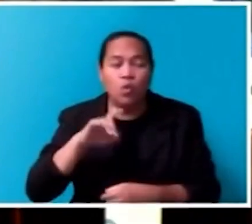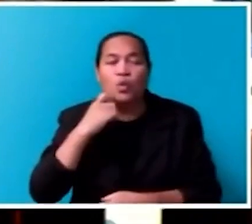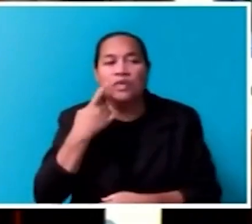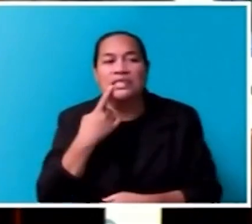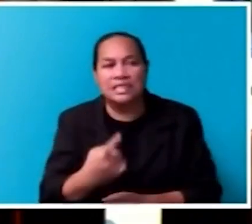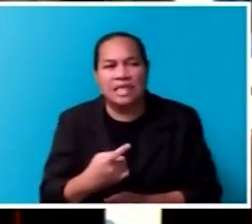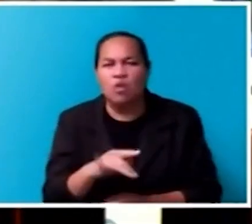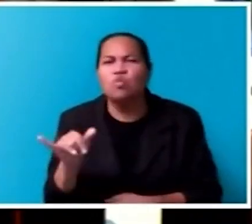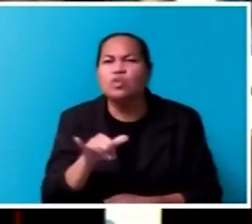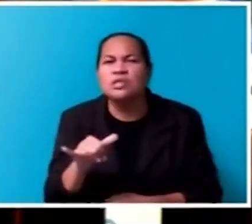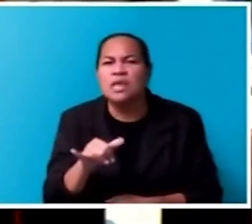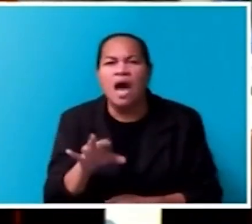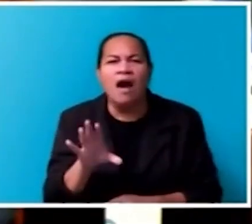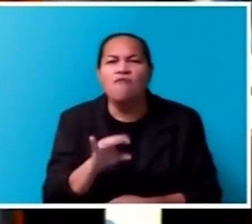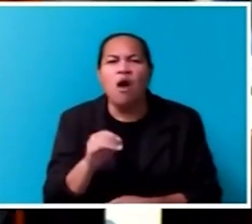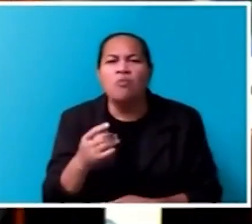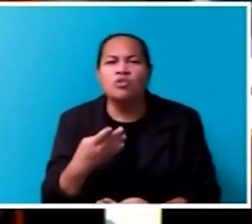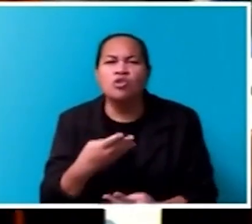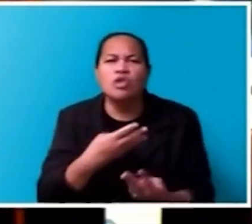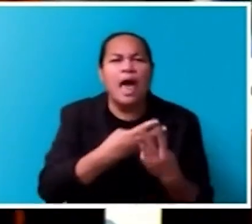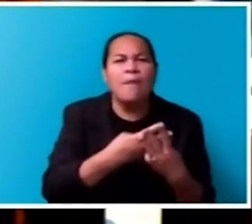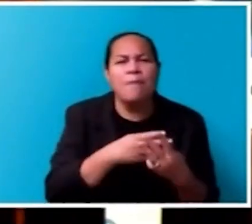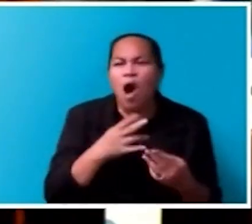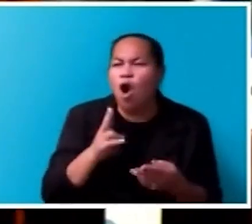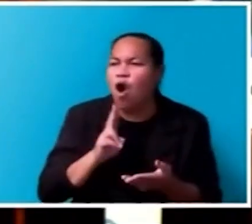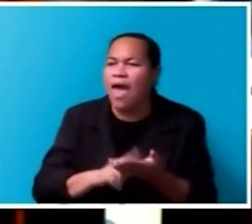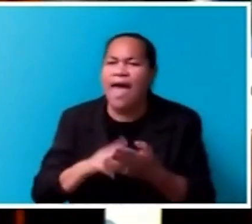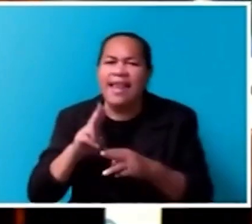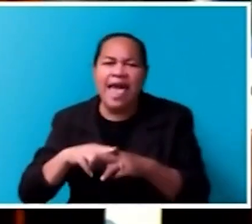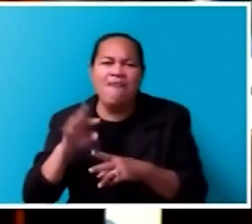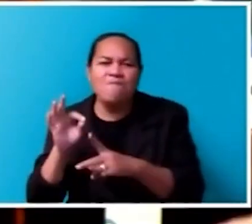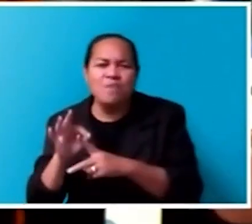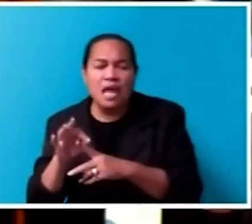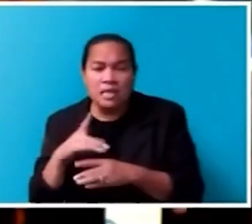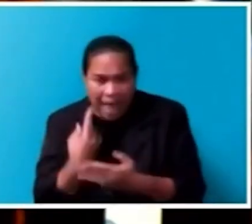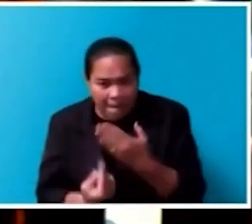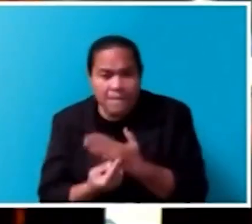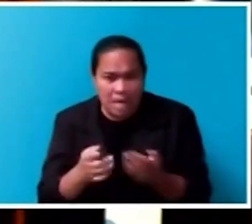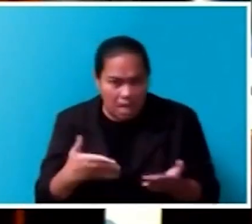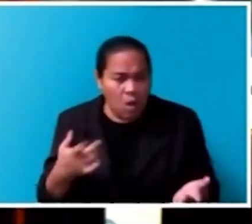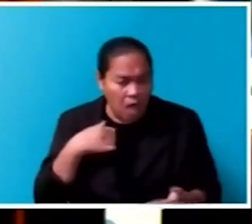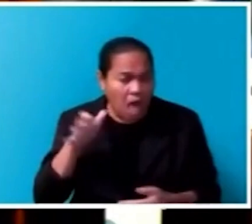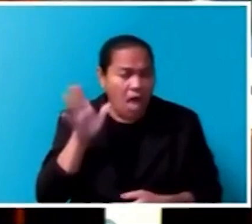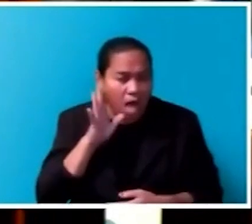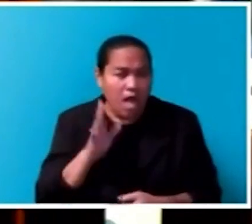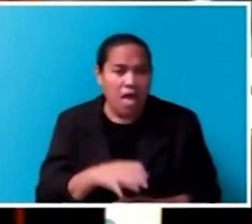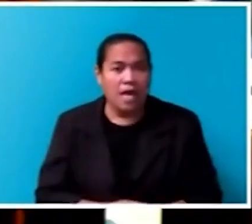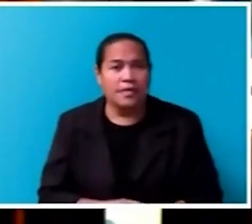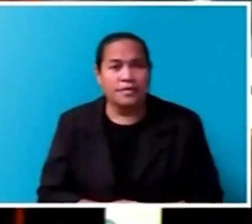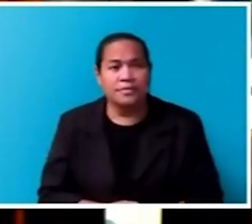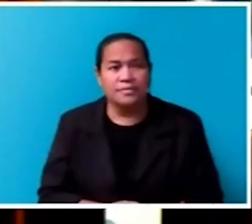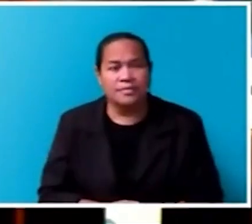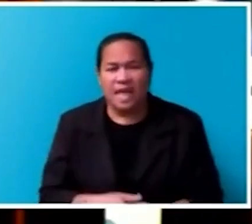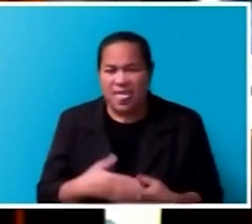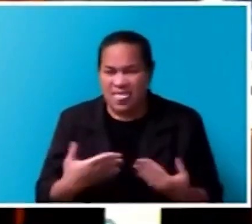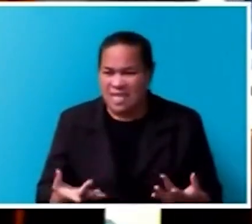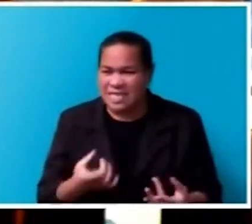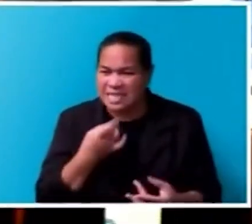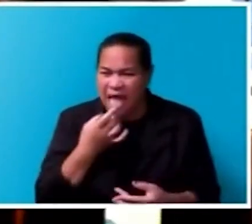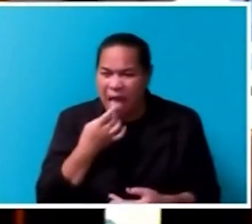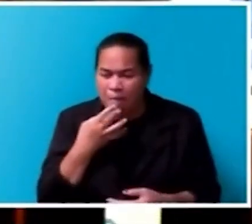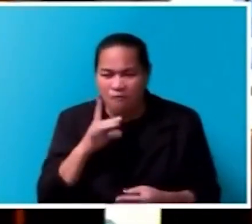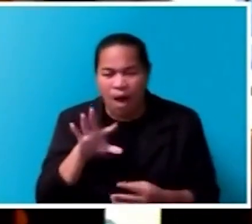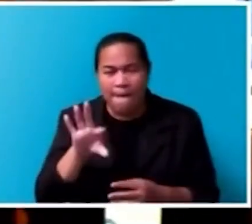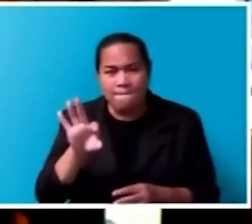which one? One from Sodelpa, PEP, or NFP? It's happening, Honorable Speaker. And this kind of